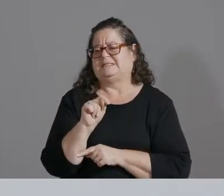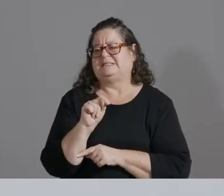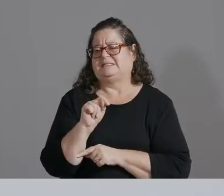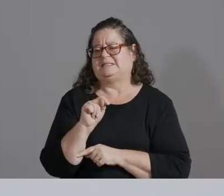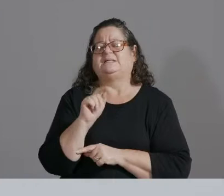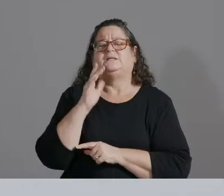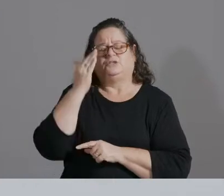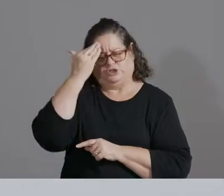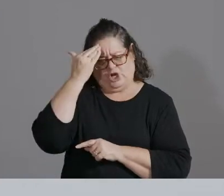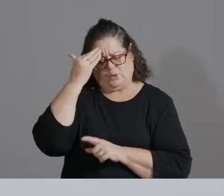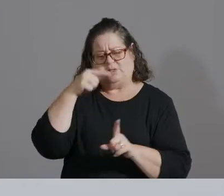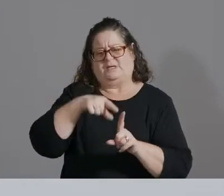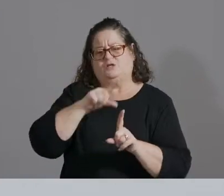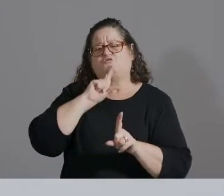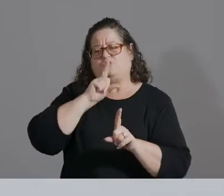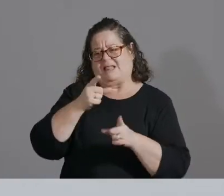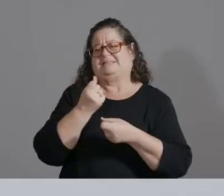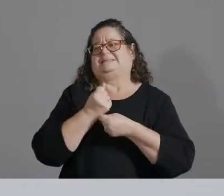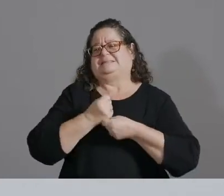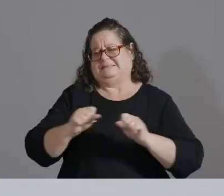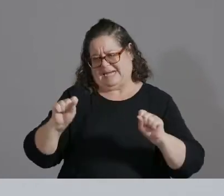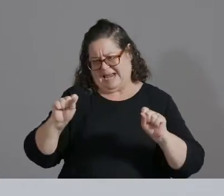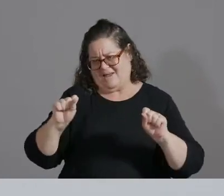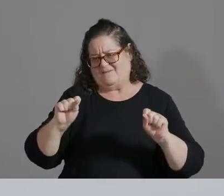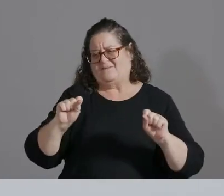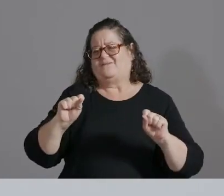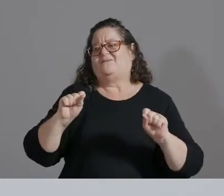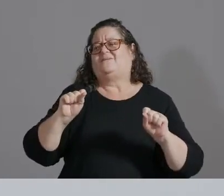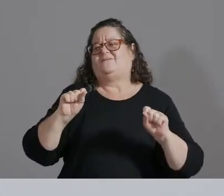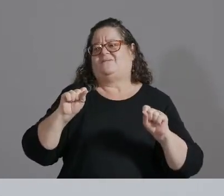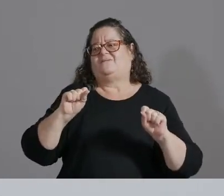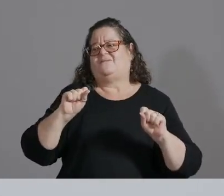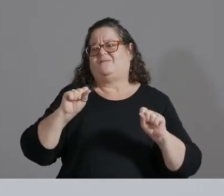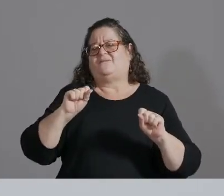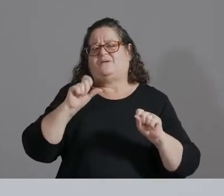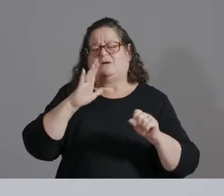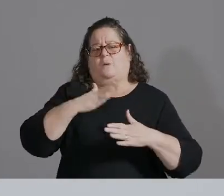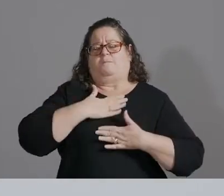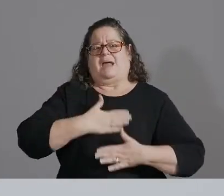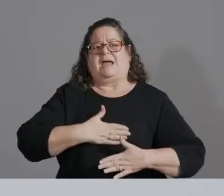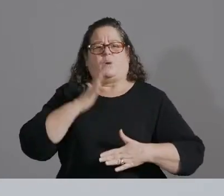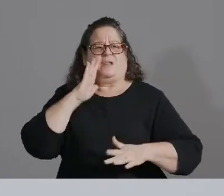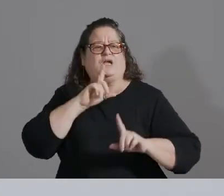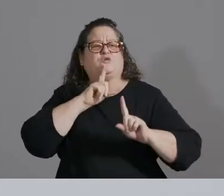way for your immune system to respond without you having to come down with COVID-19.